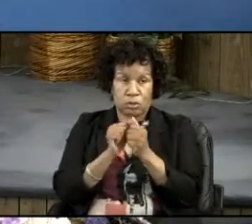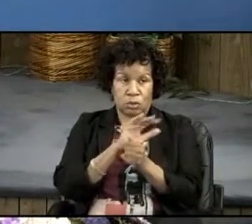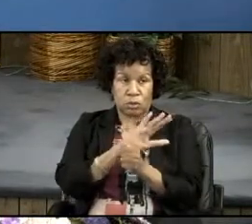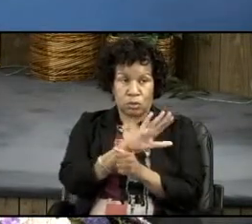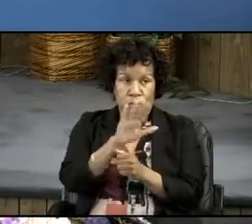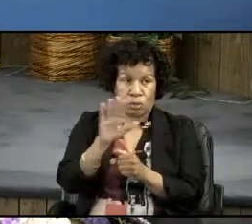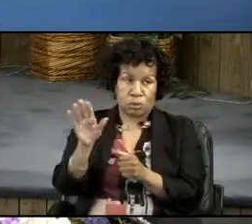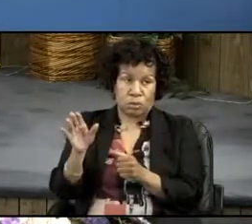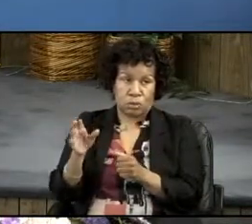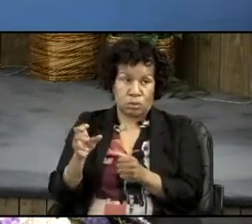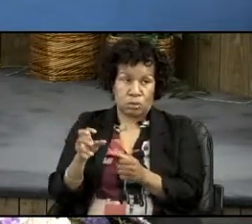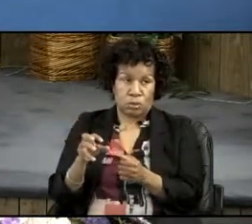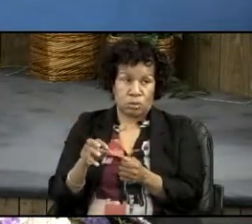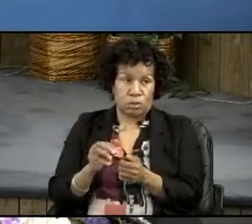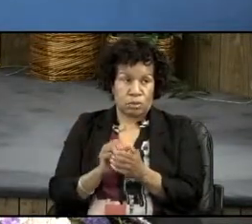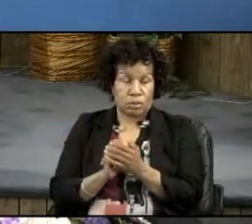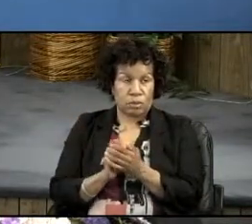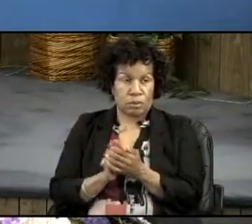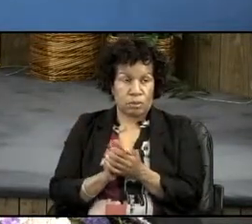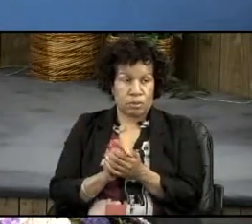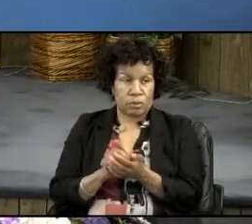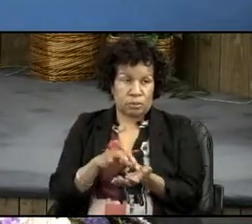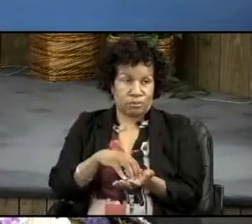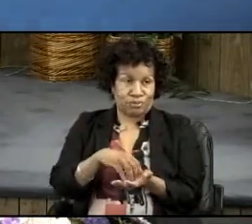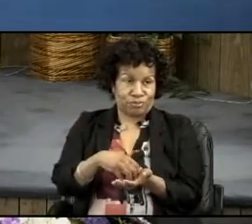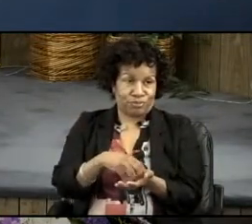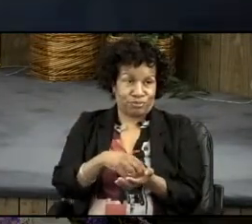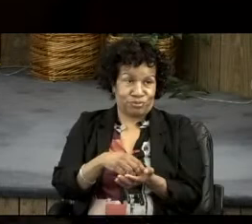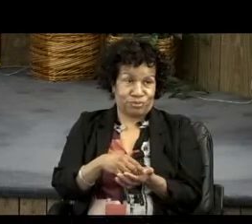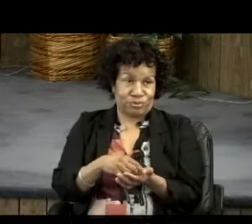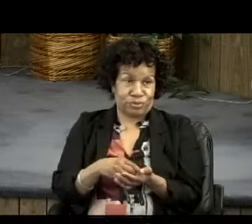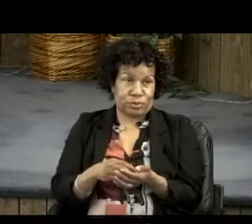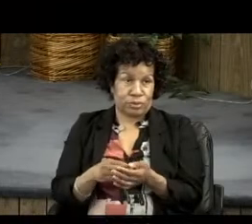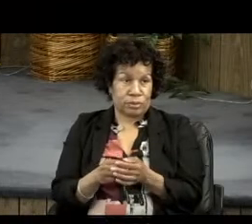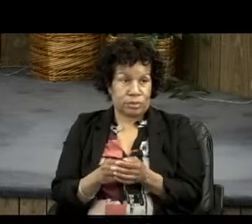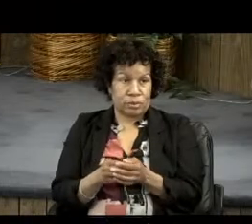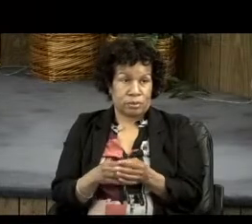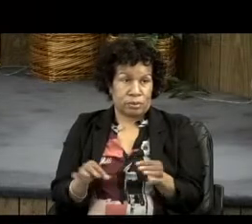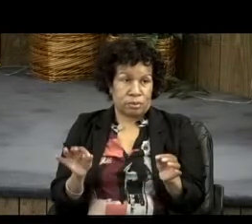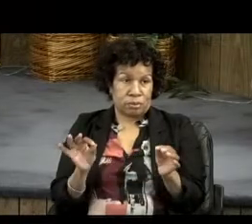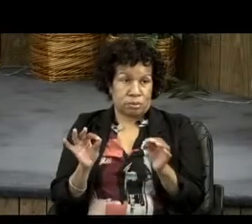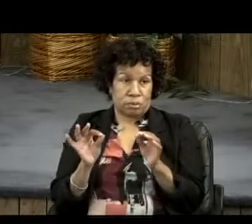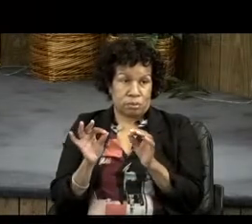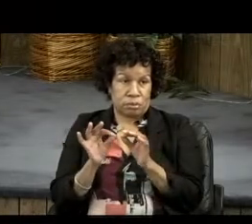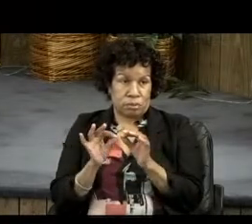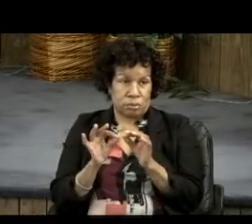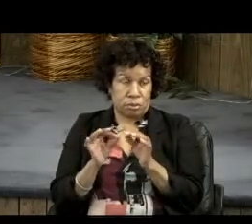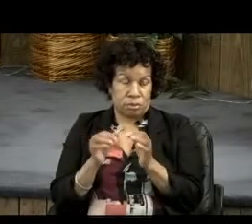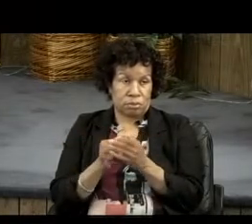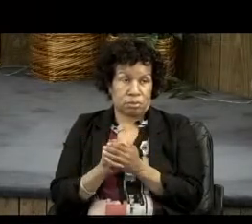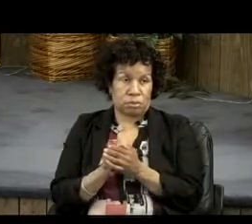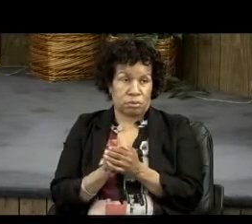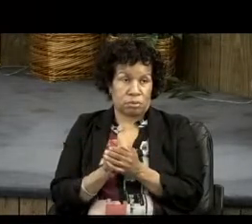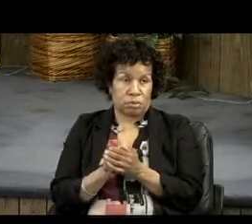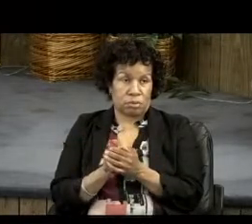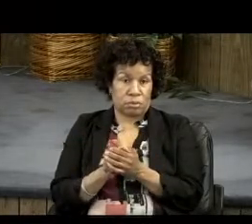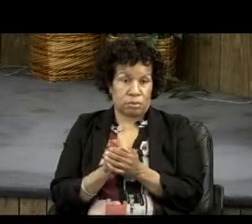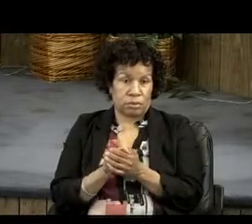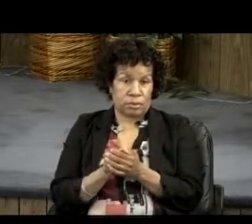Here's that word, faint worthy. That's the phrase. That God is faint worthy.